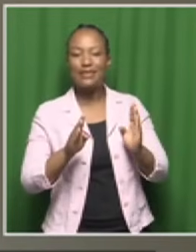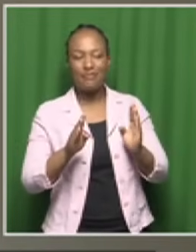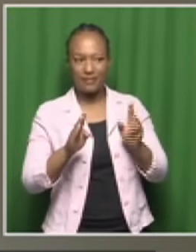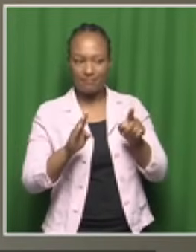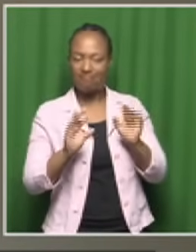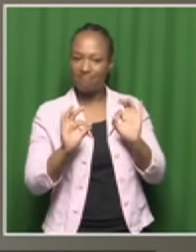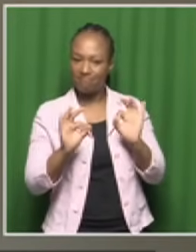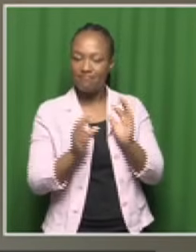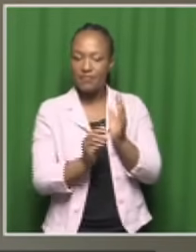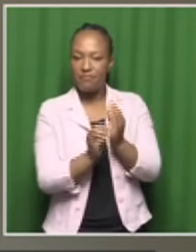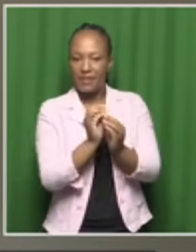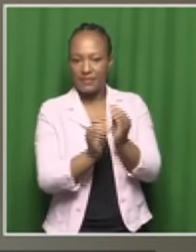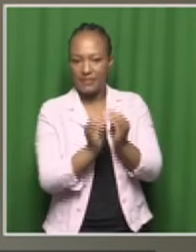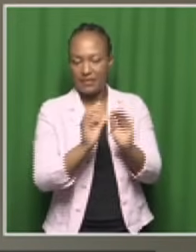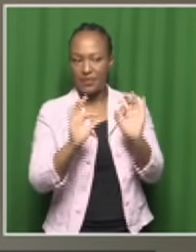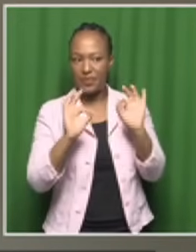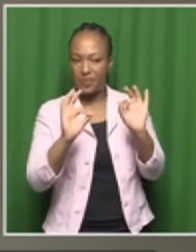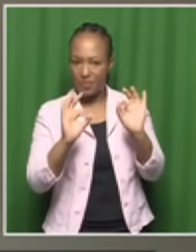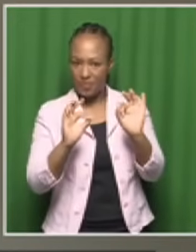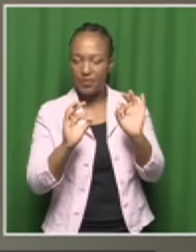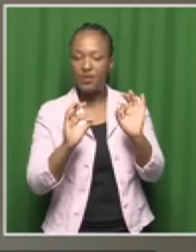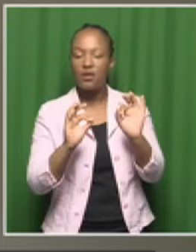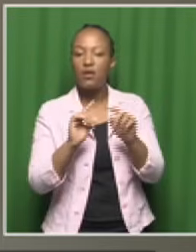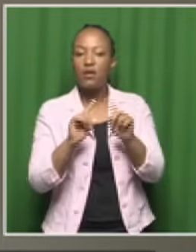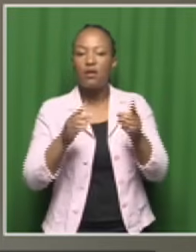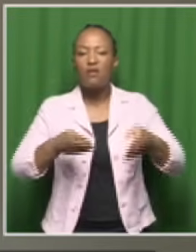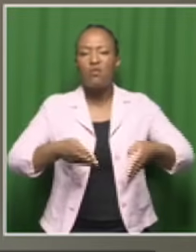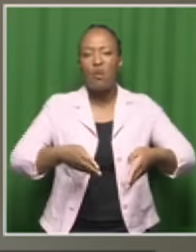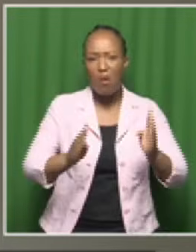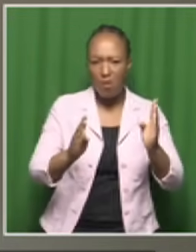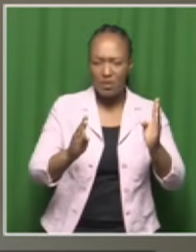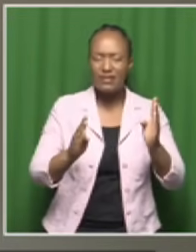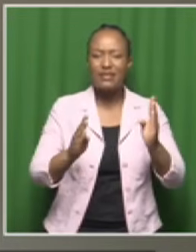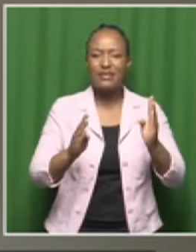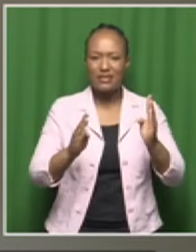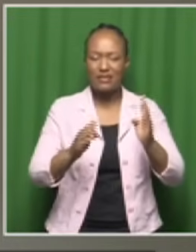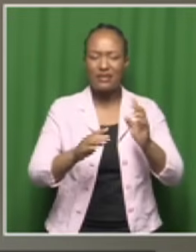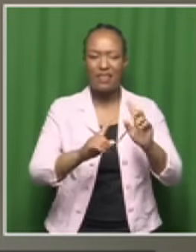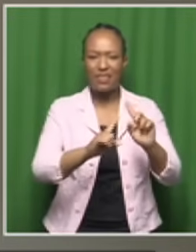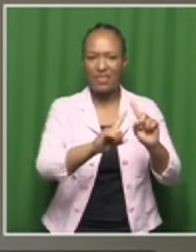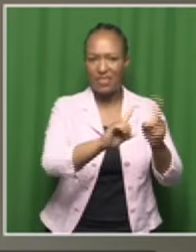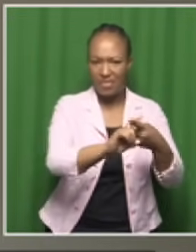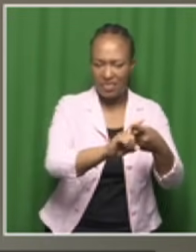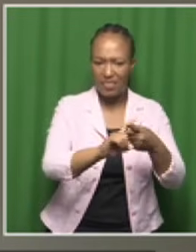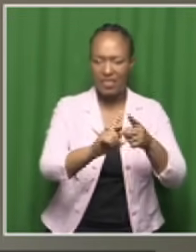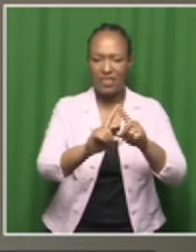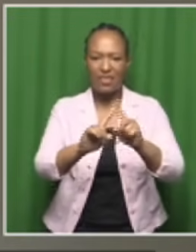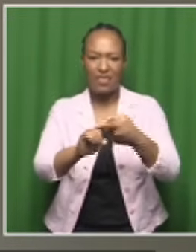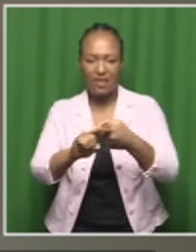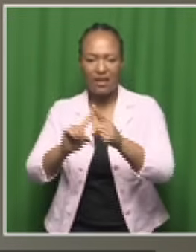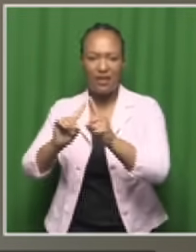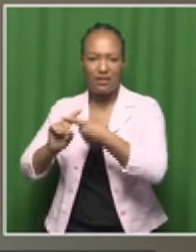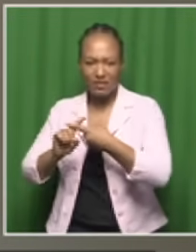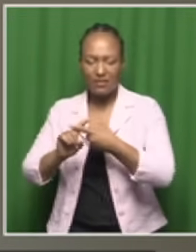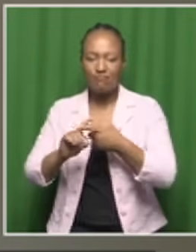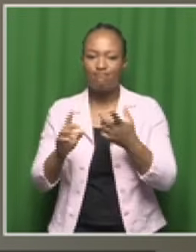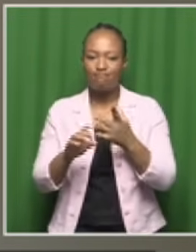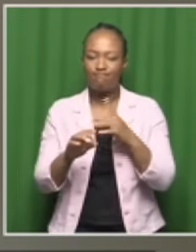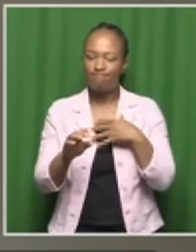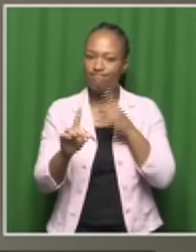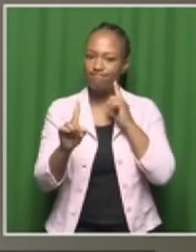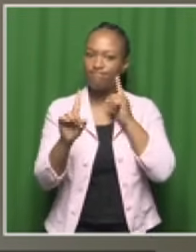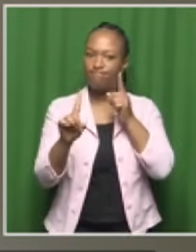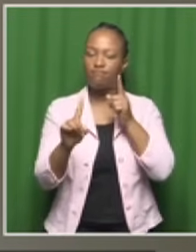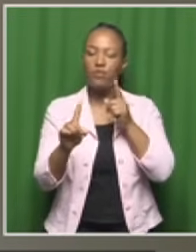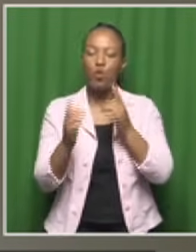also goes to reducing road fatalities, also goes with ensuring that we have